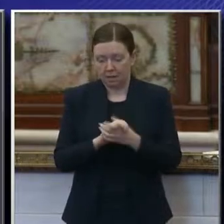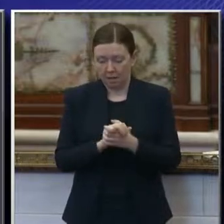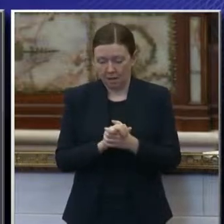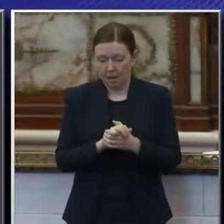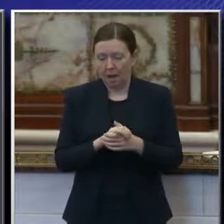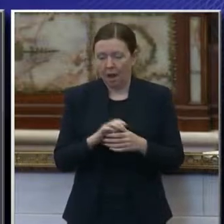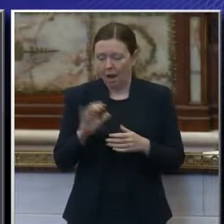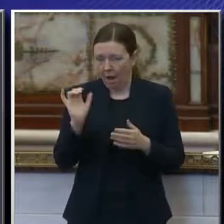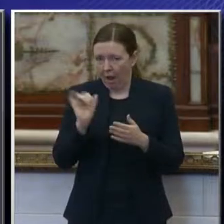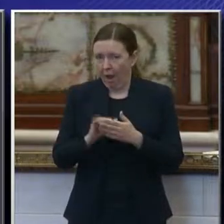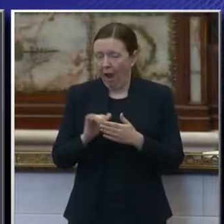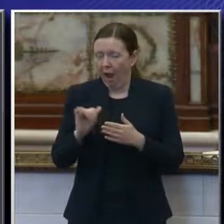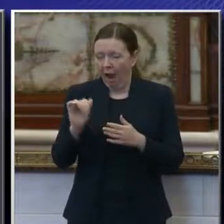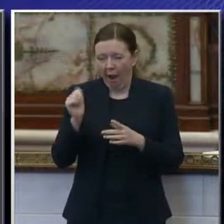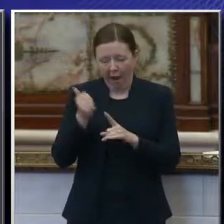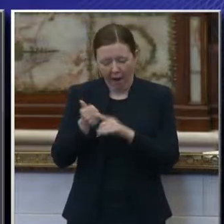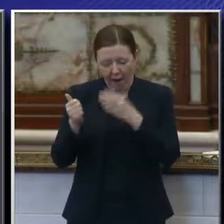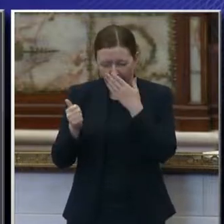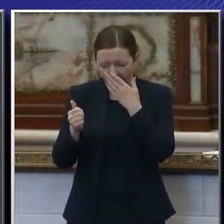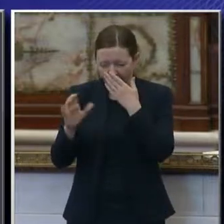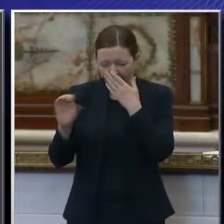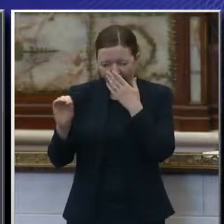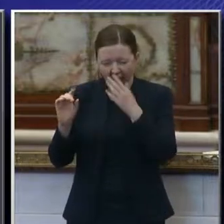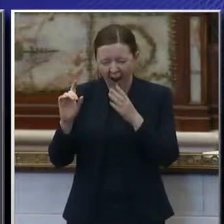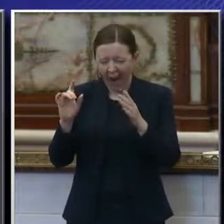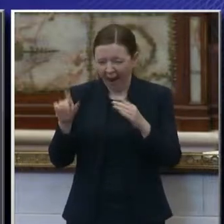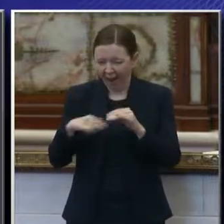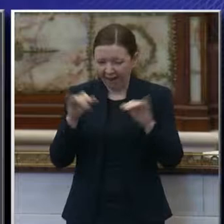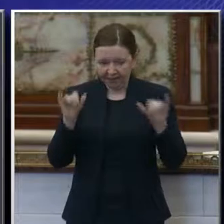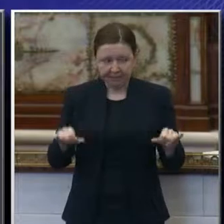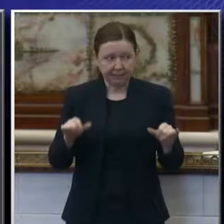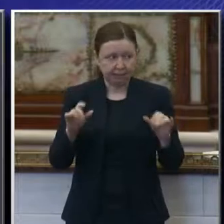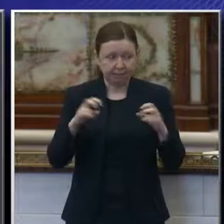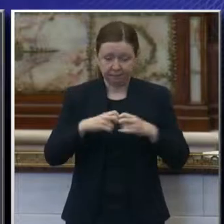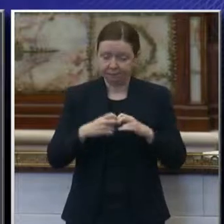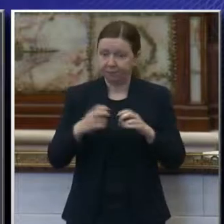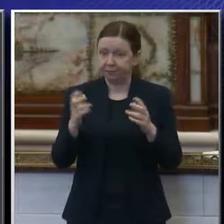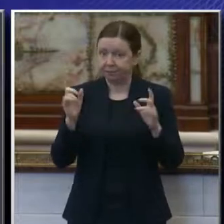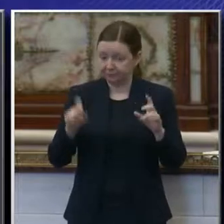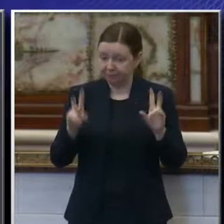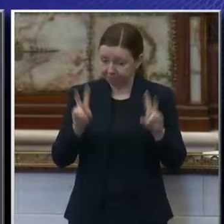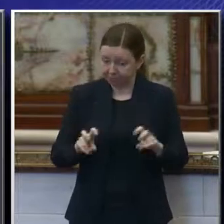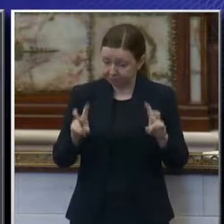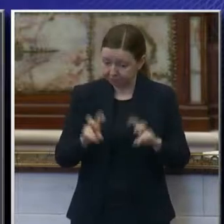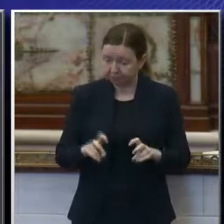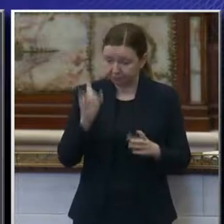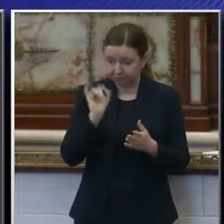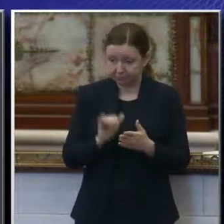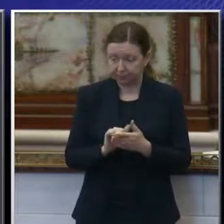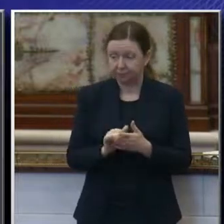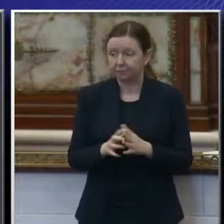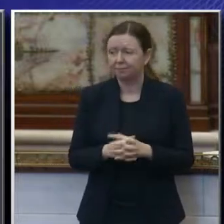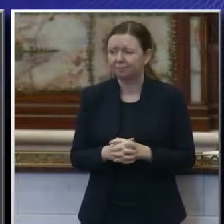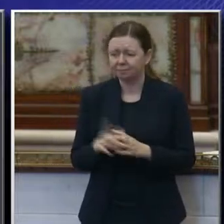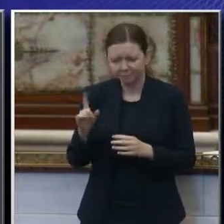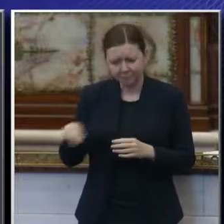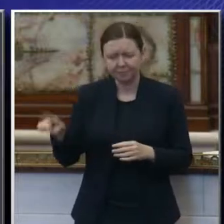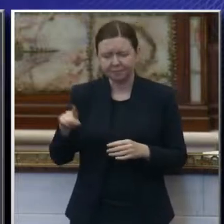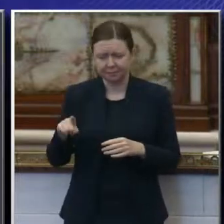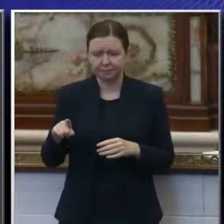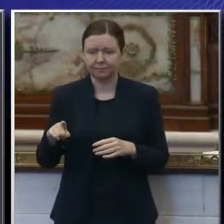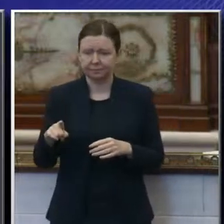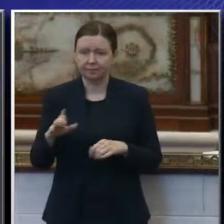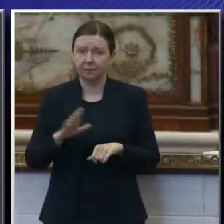Hilco around this very same issue. They did an analysis with the law firm of Stratley Rondon. So they're on the line